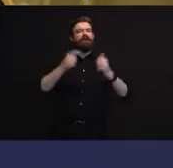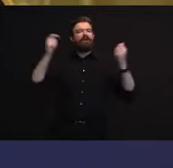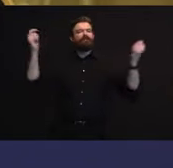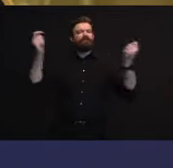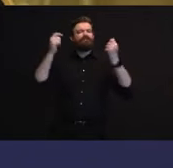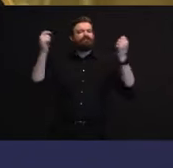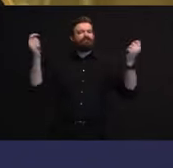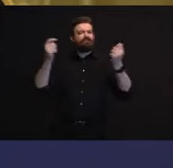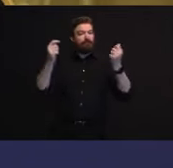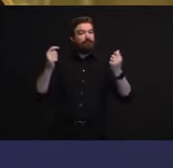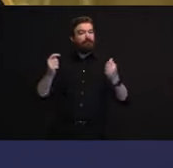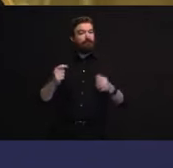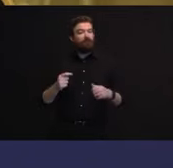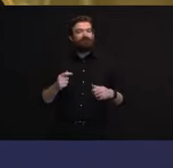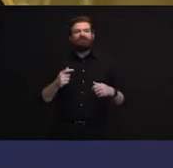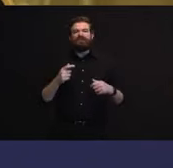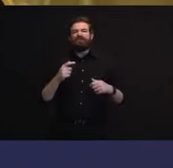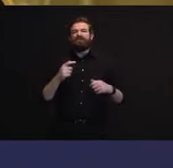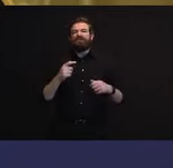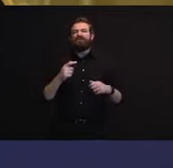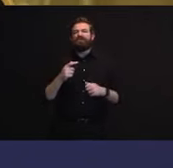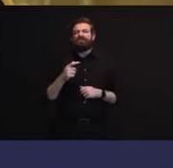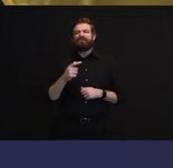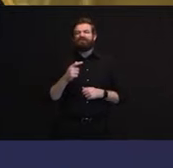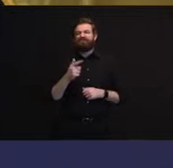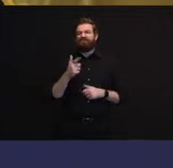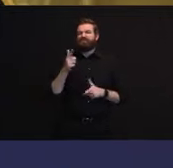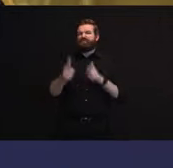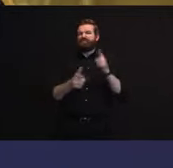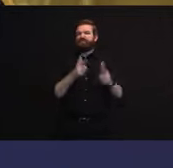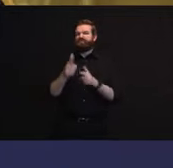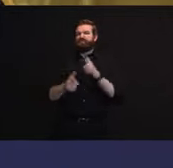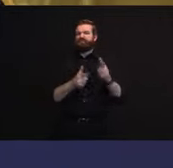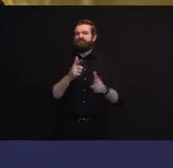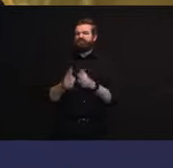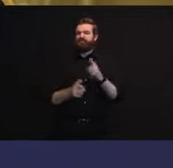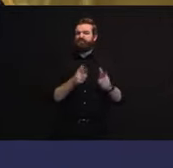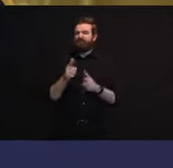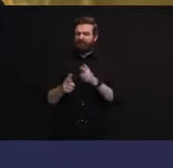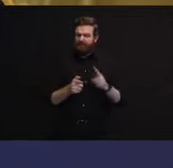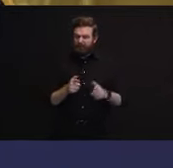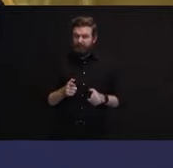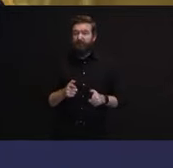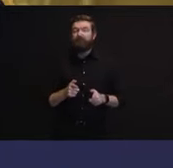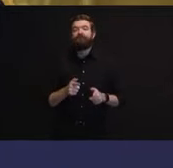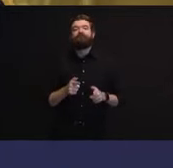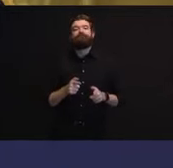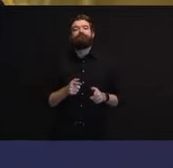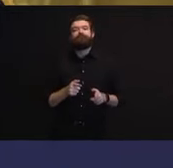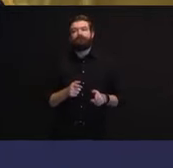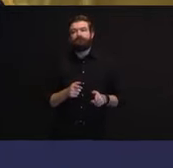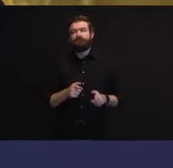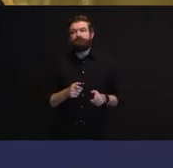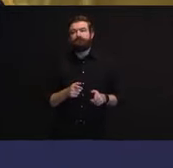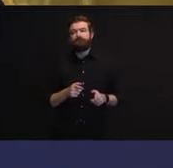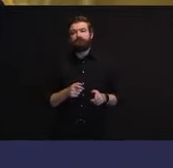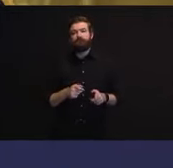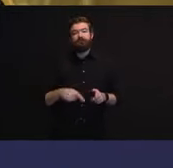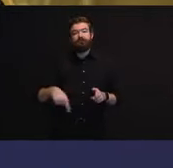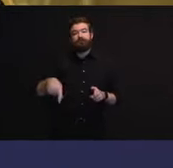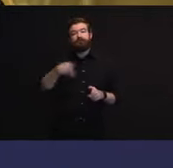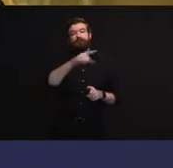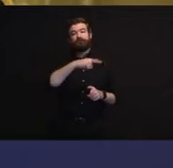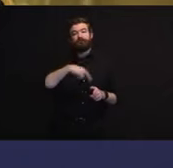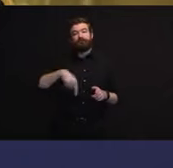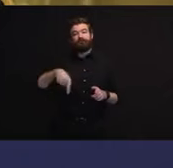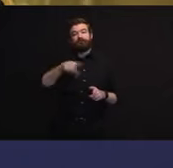the awful shooting. So this sort of stupidity is completely inconsistent with what we're about as a state in our best